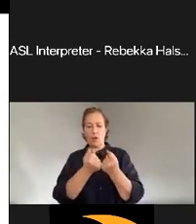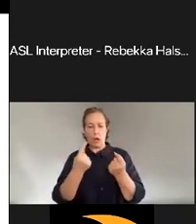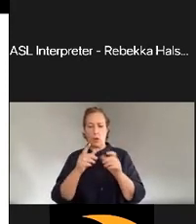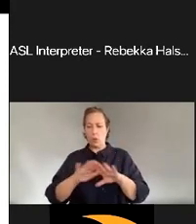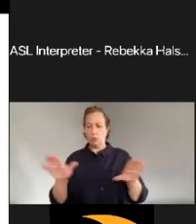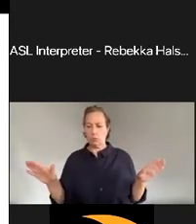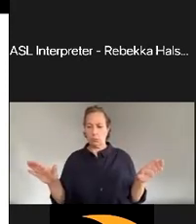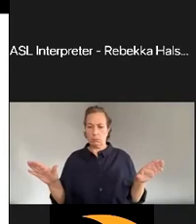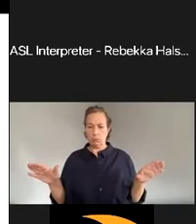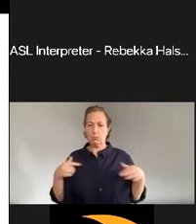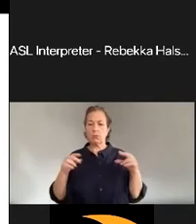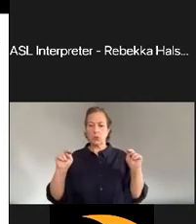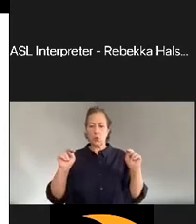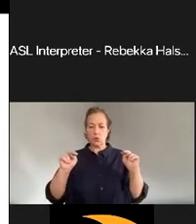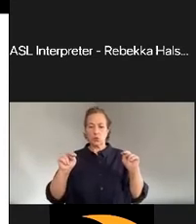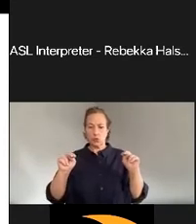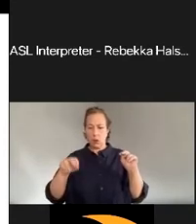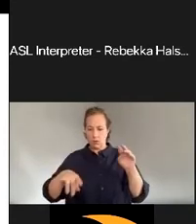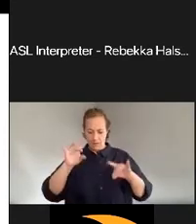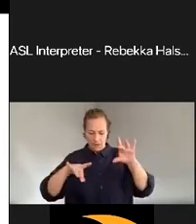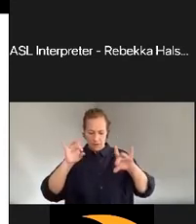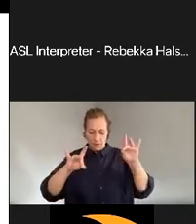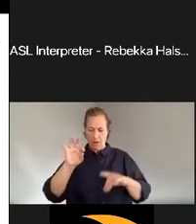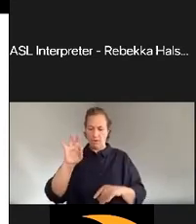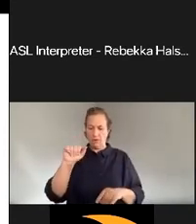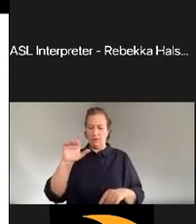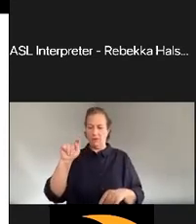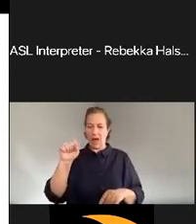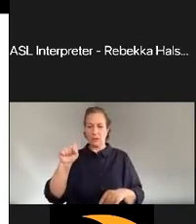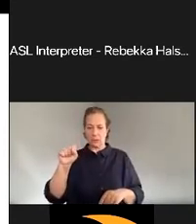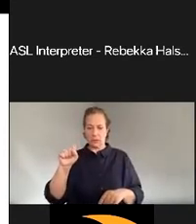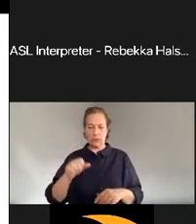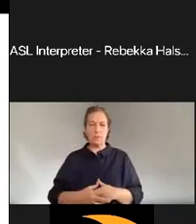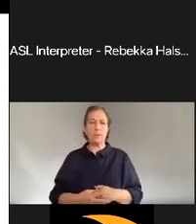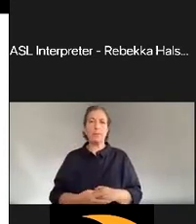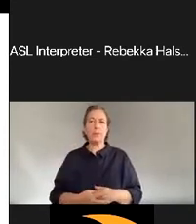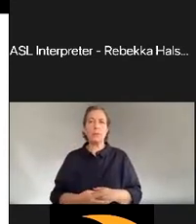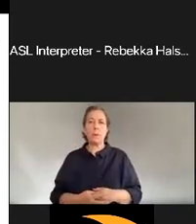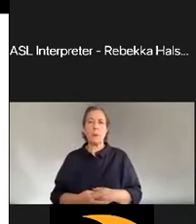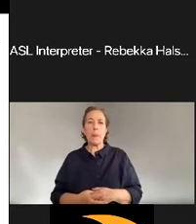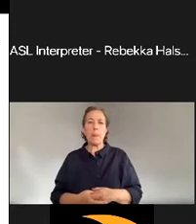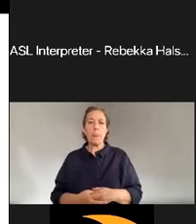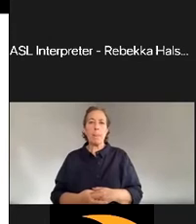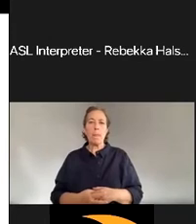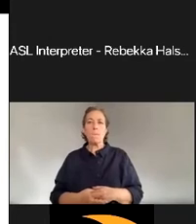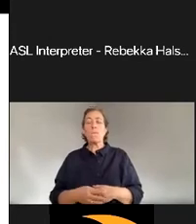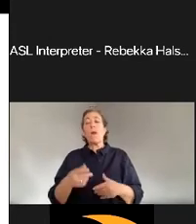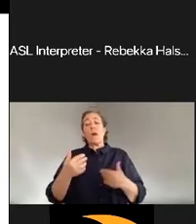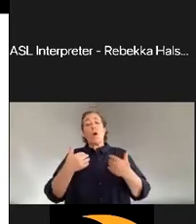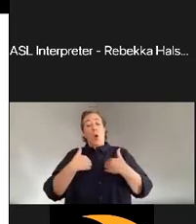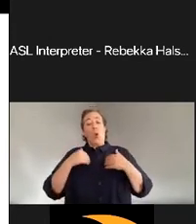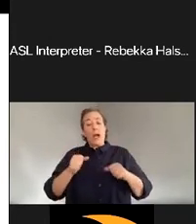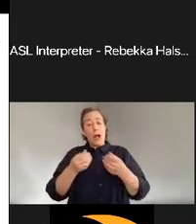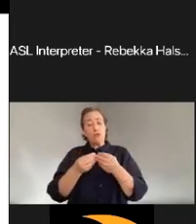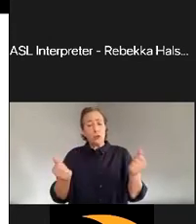but to be a neutral fact finder. As I said, OCR has a variety of options for resolving the complaints,